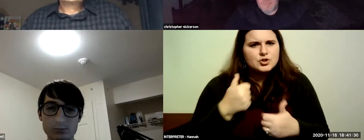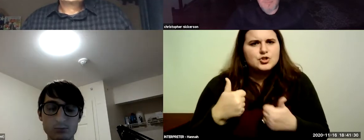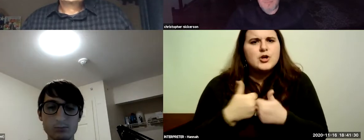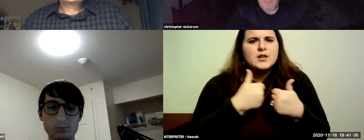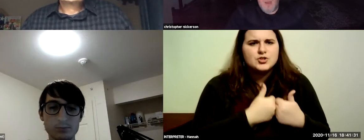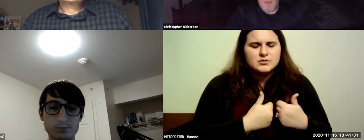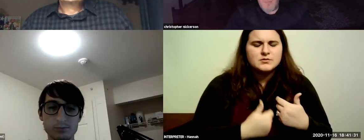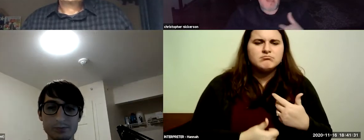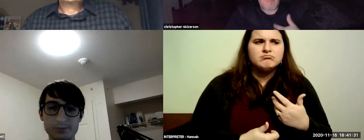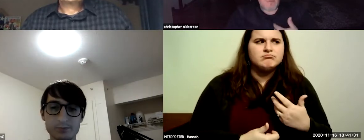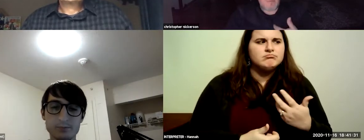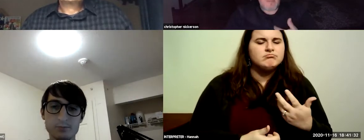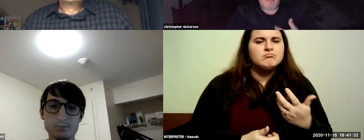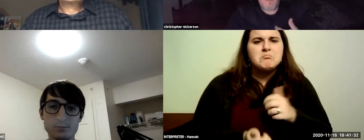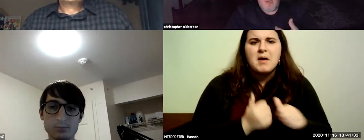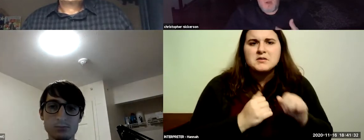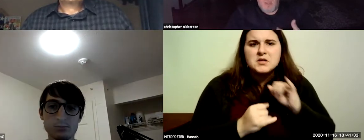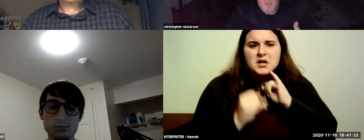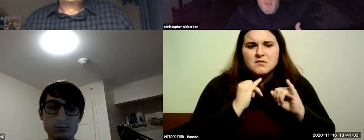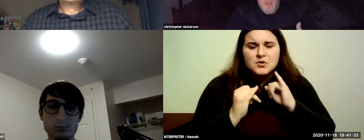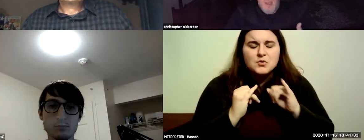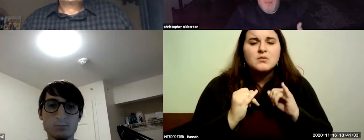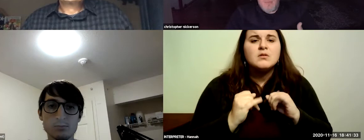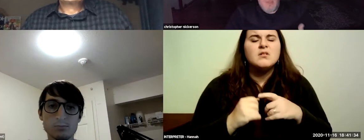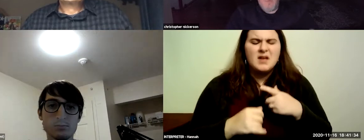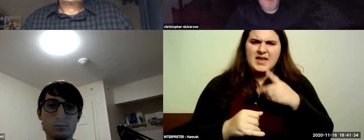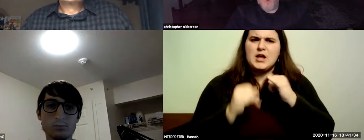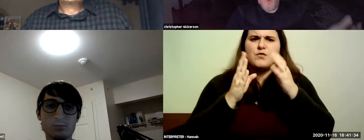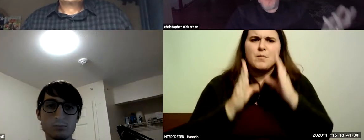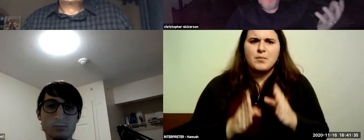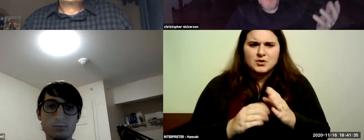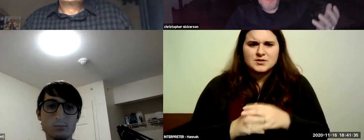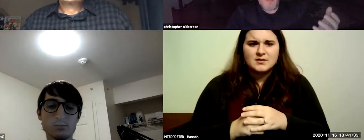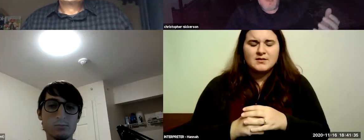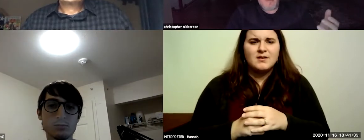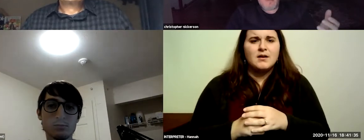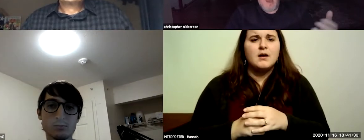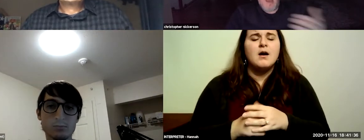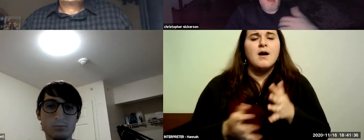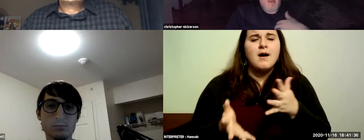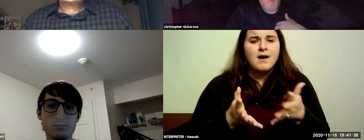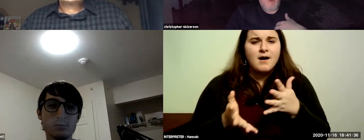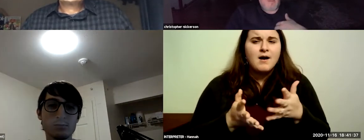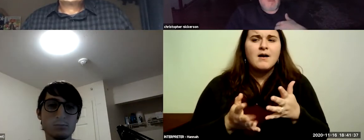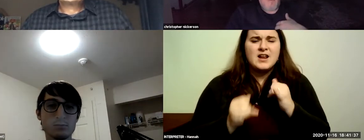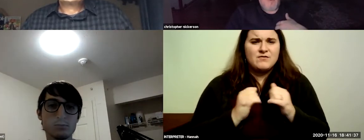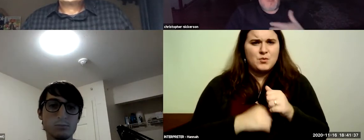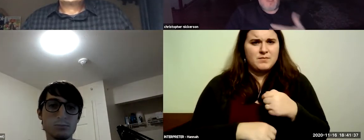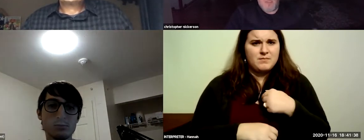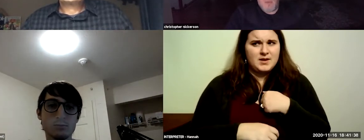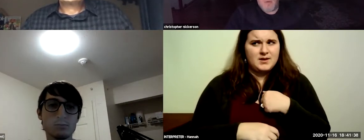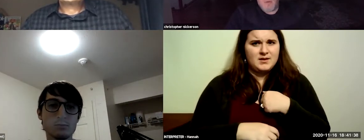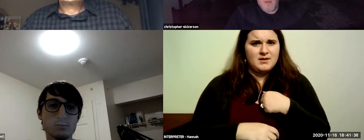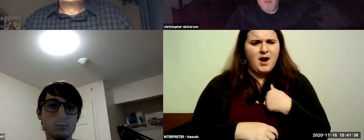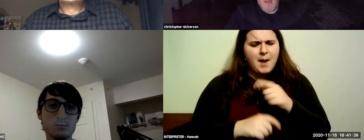interview. They get up to myself and Eric, and the interviews are horrible because I want to interview them